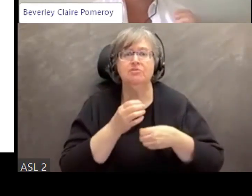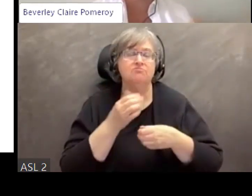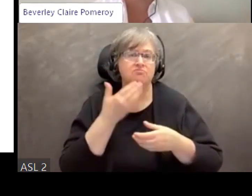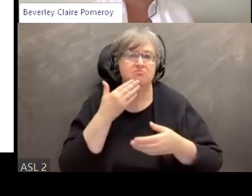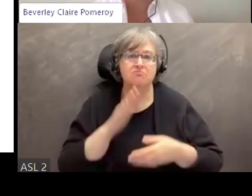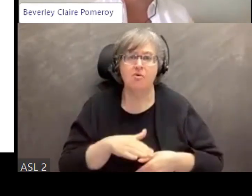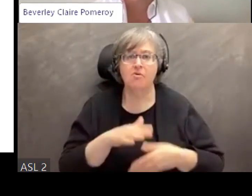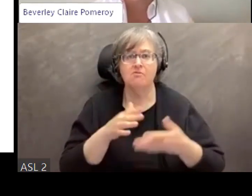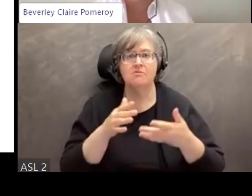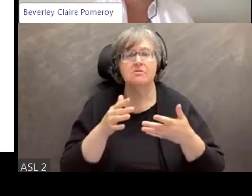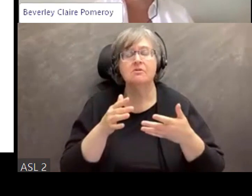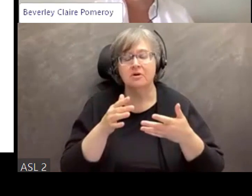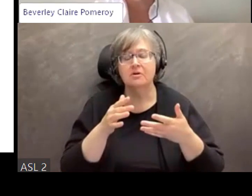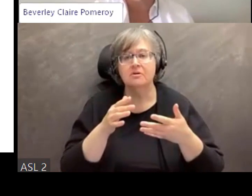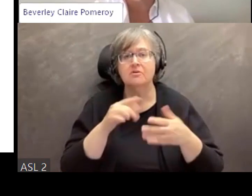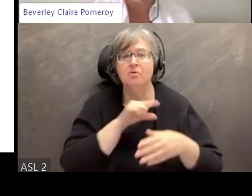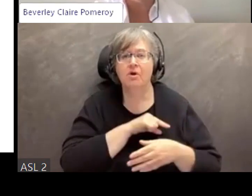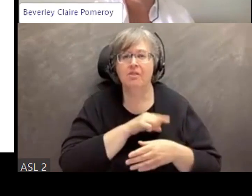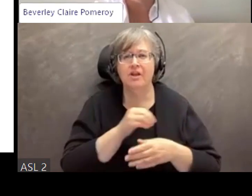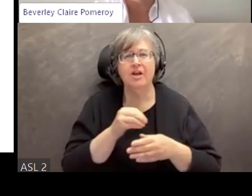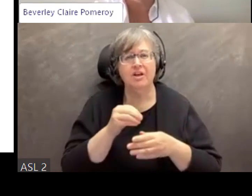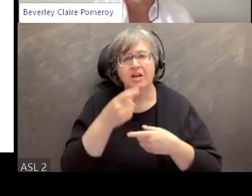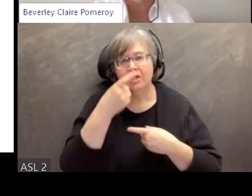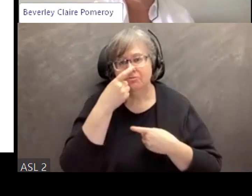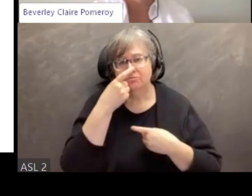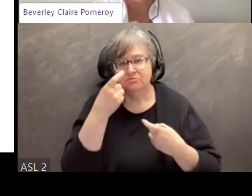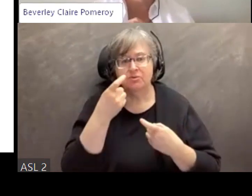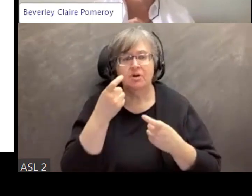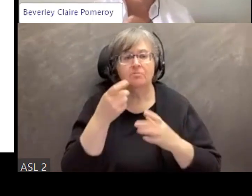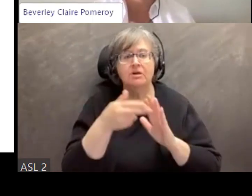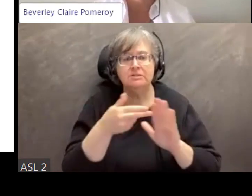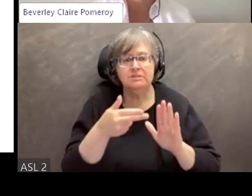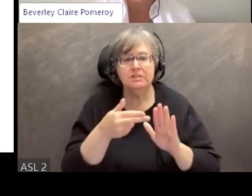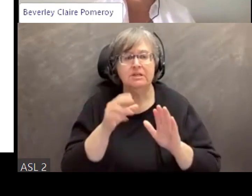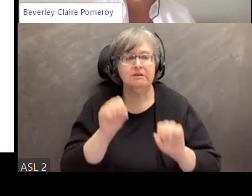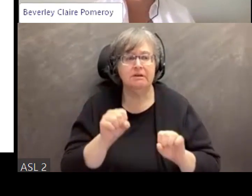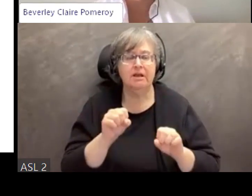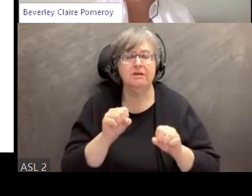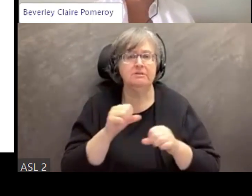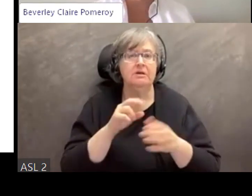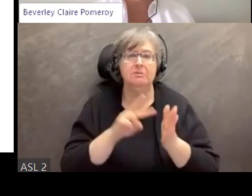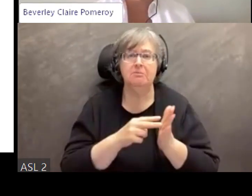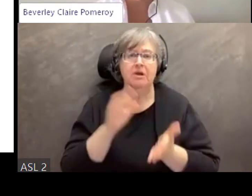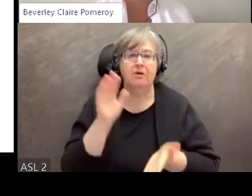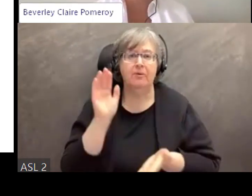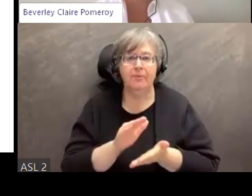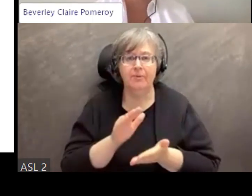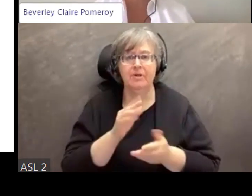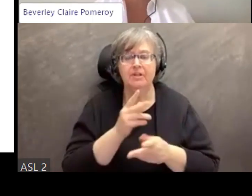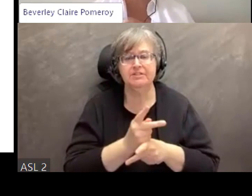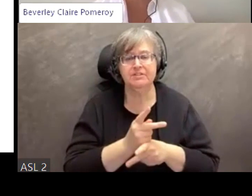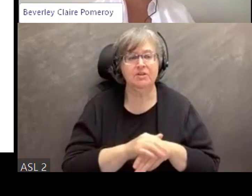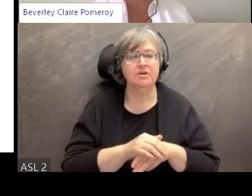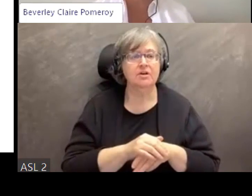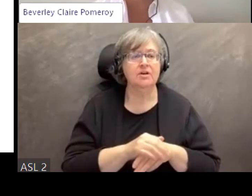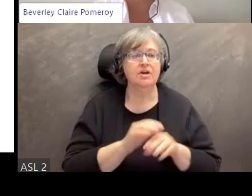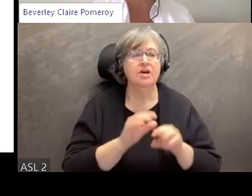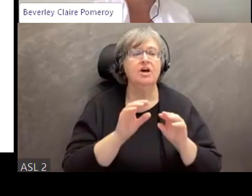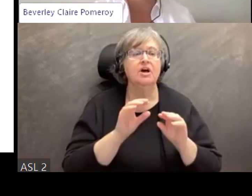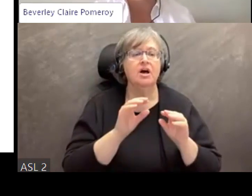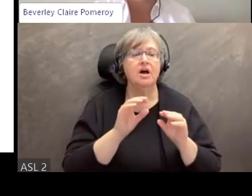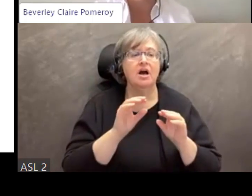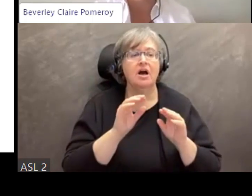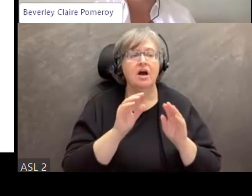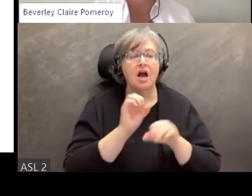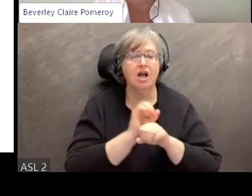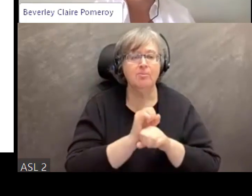and discrimination and stigma greatly affect care. And really, to highlight what research tells us is occupational distress and